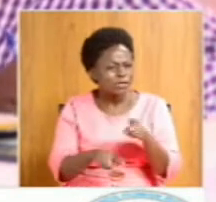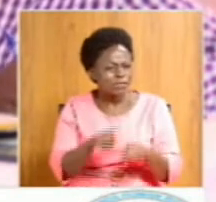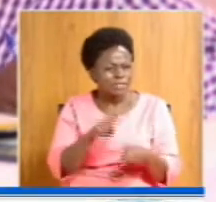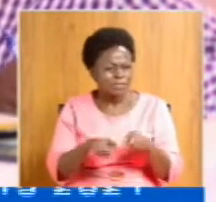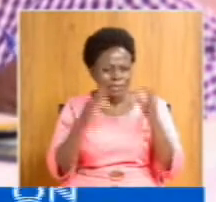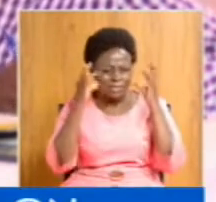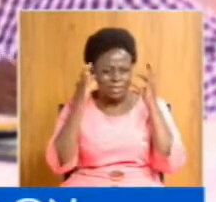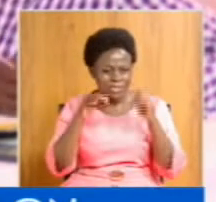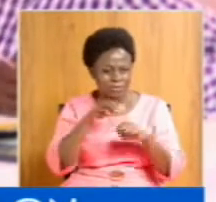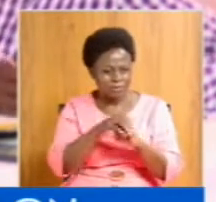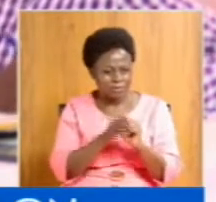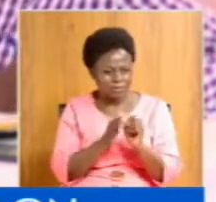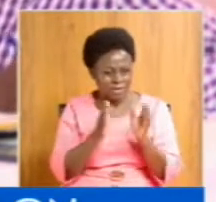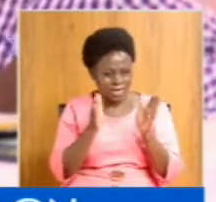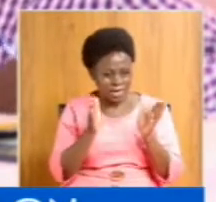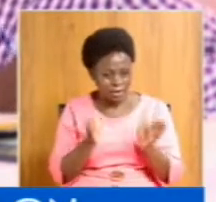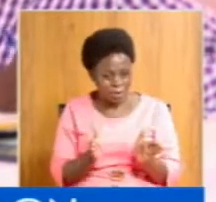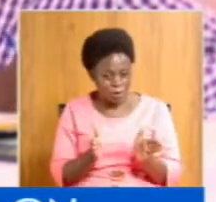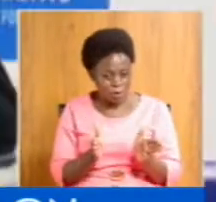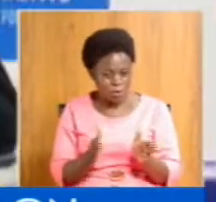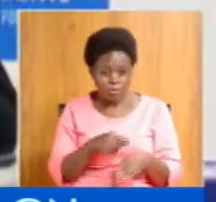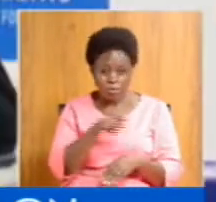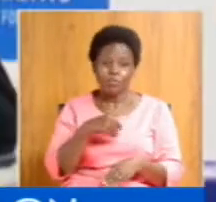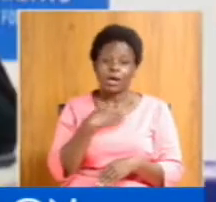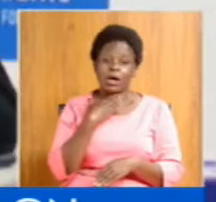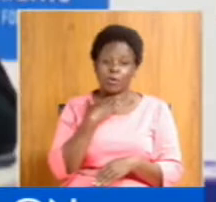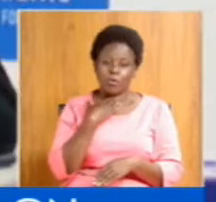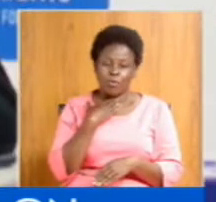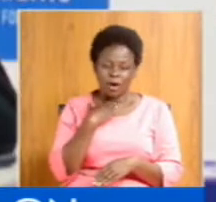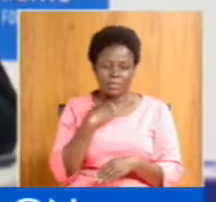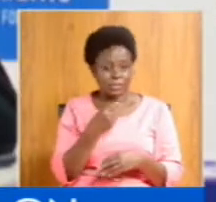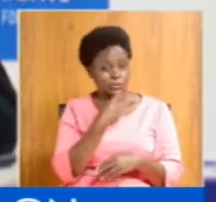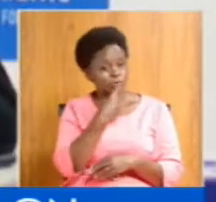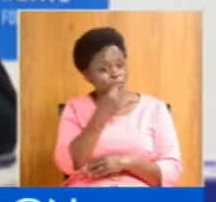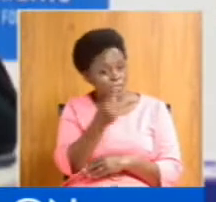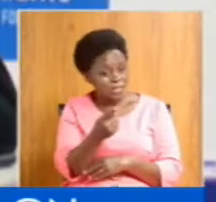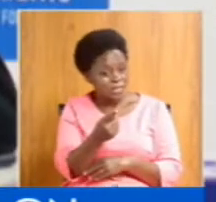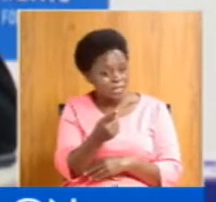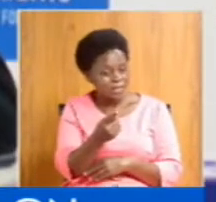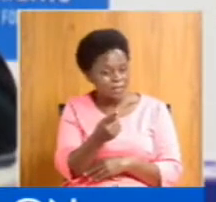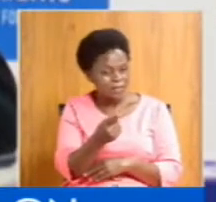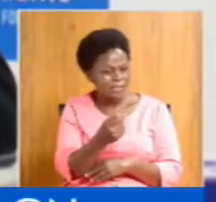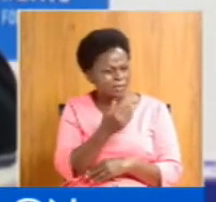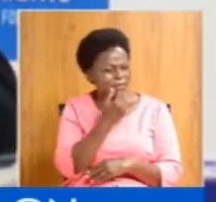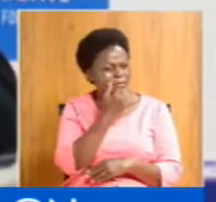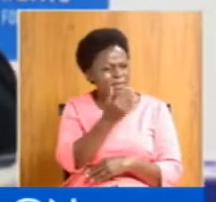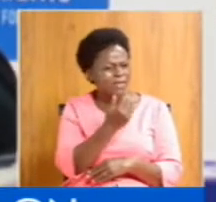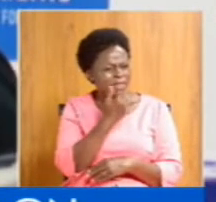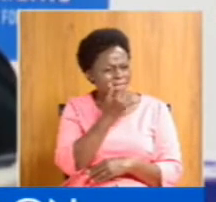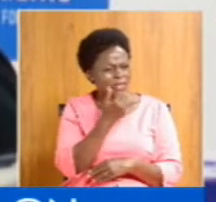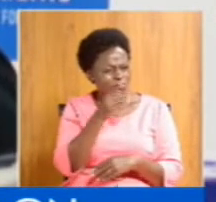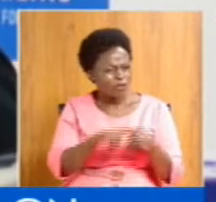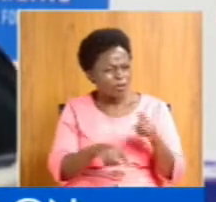decision-making table. We want possibly to say thank you to the status quo,